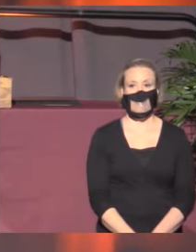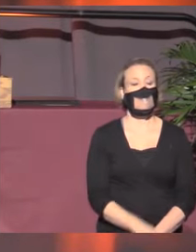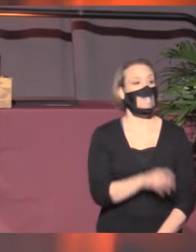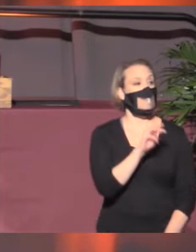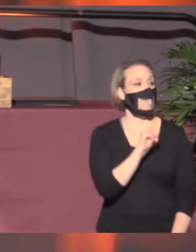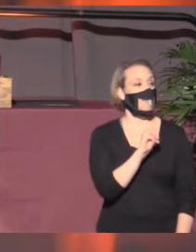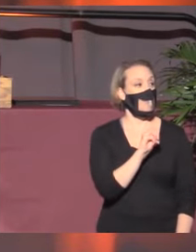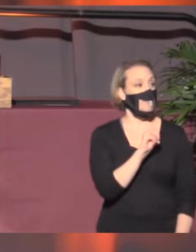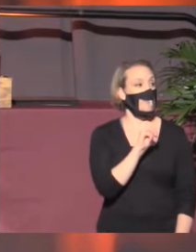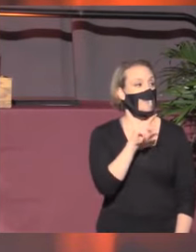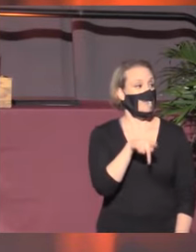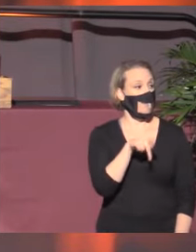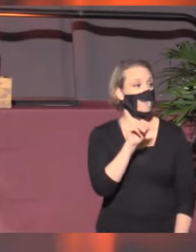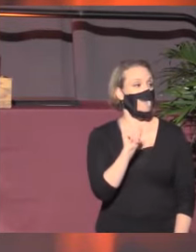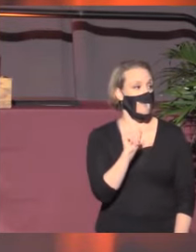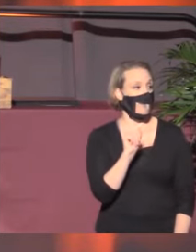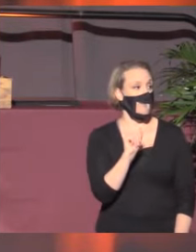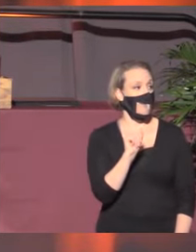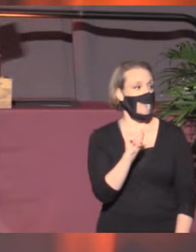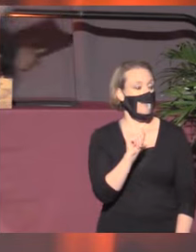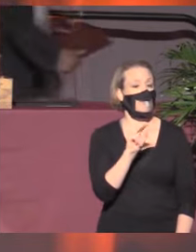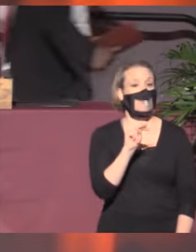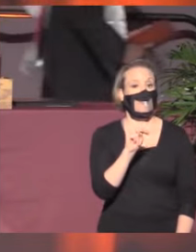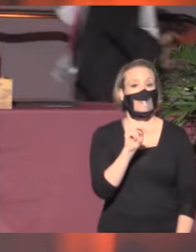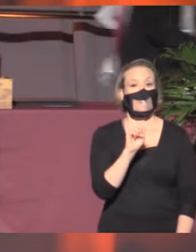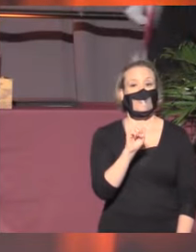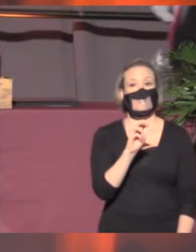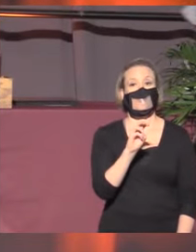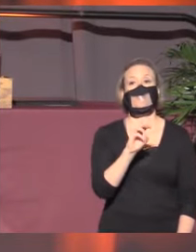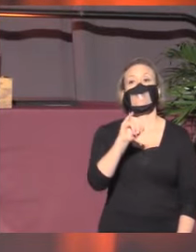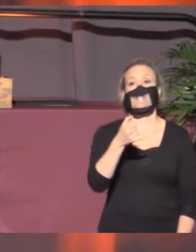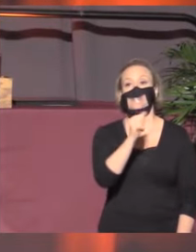Master of Public Administration, Nu Jama.